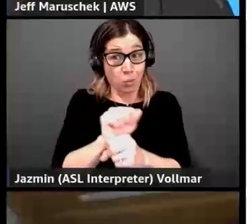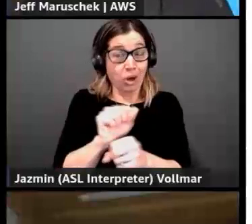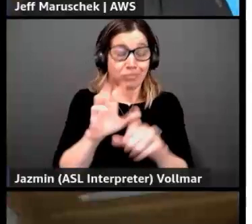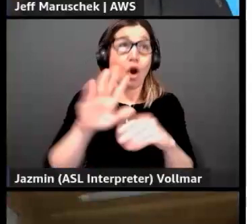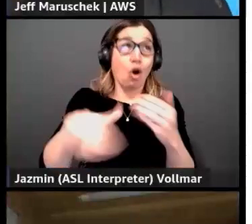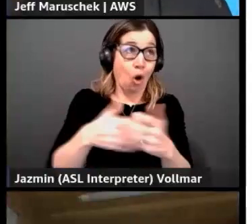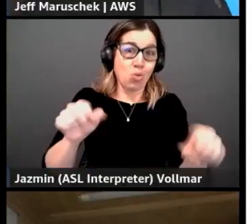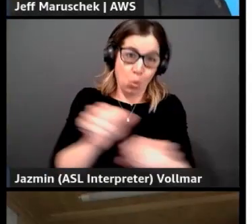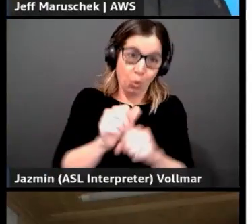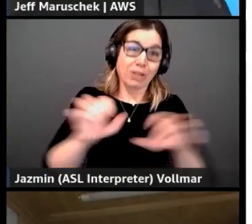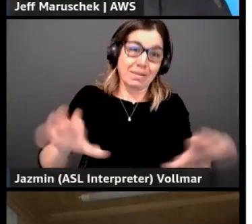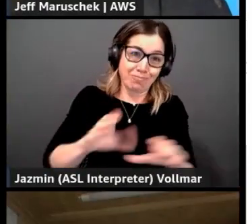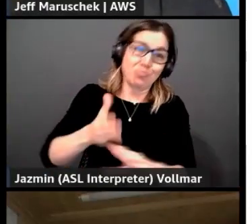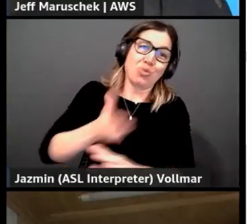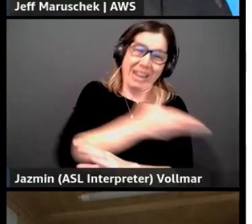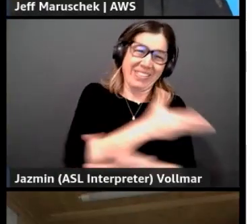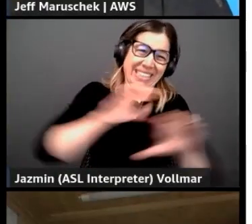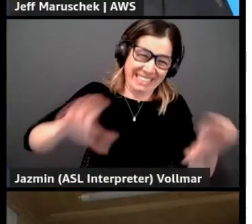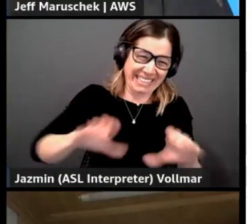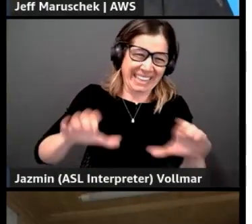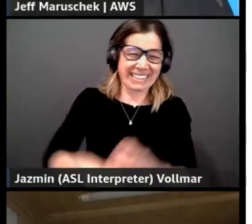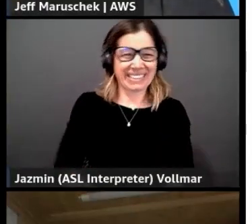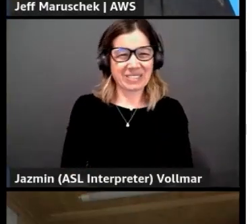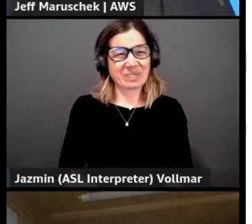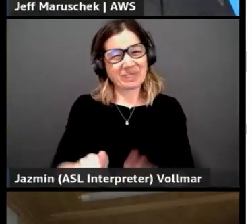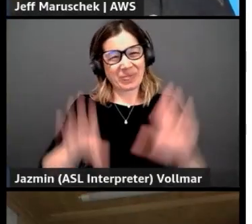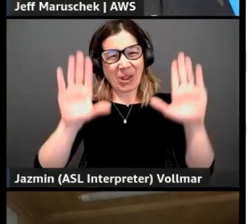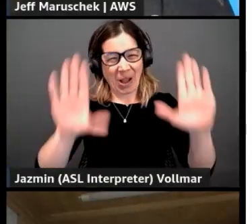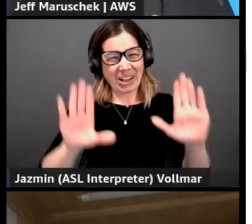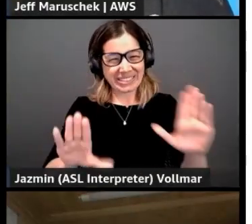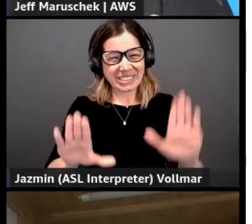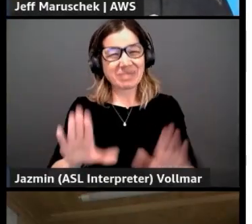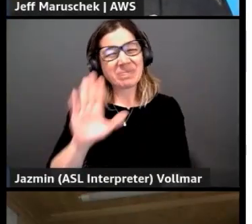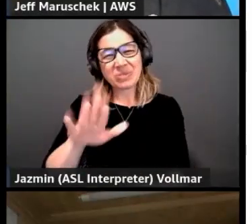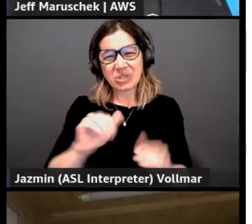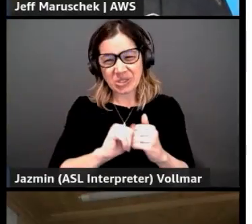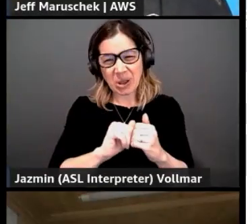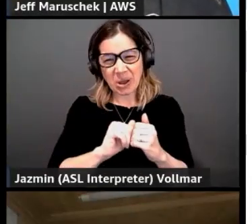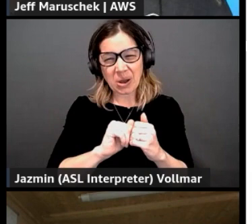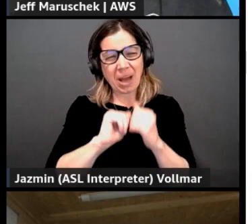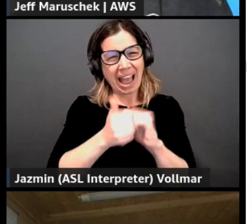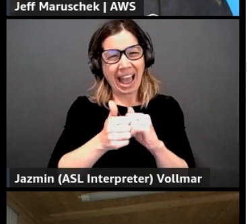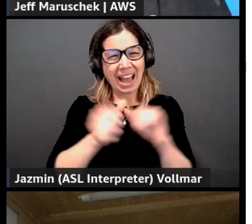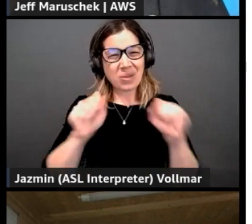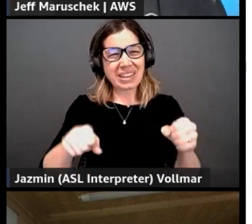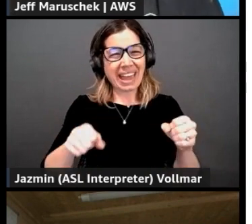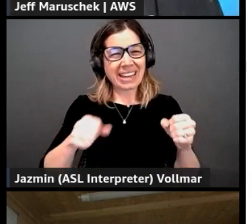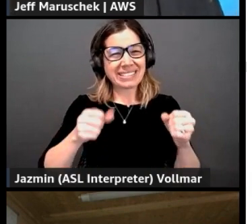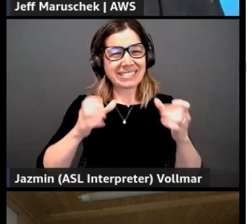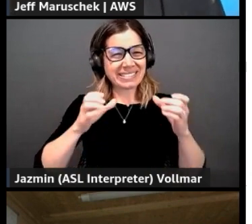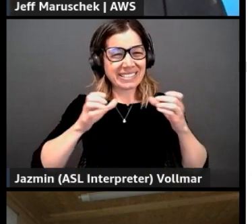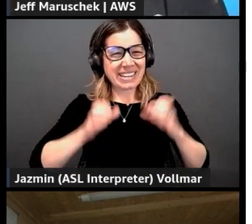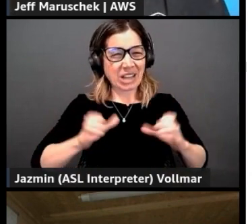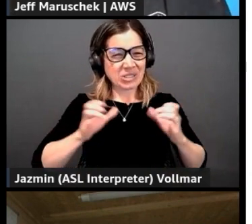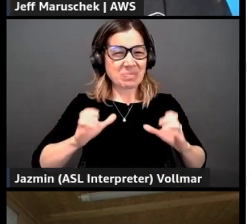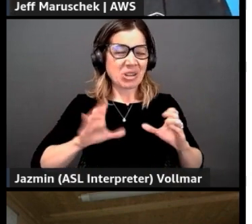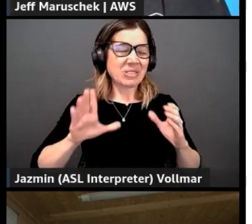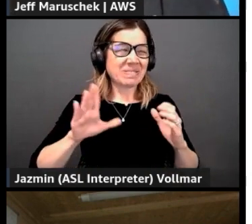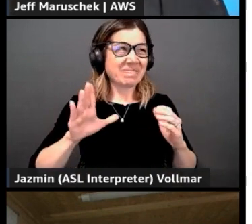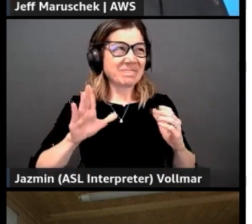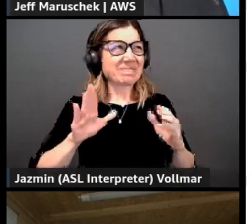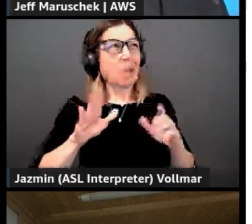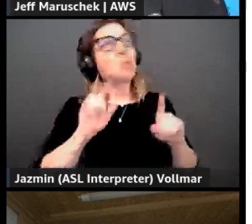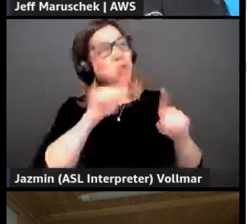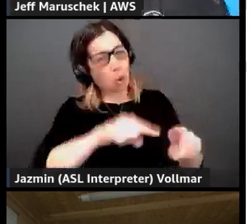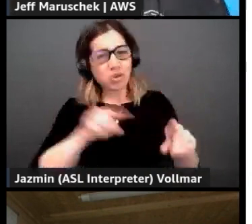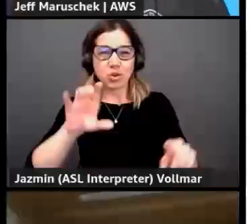previously had to be done. Gotcha. Awesome. So how can customers, I mean, beyond going to the console and